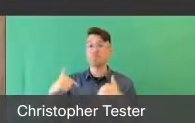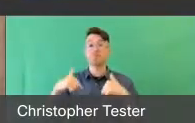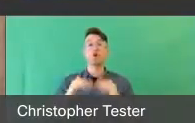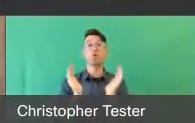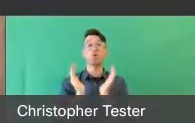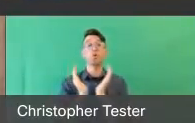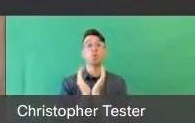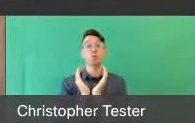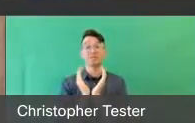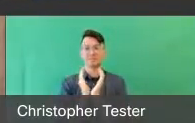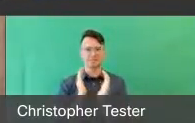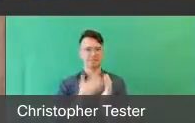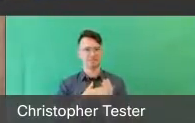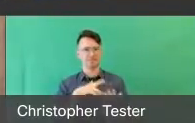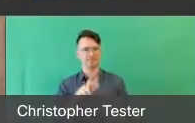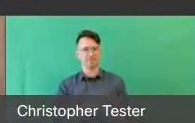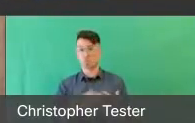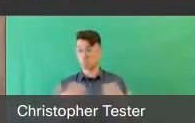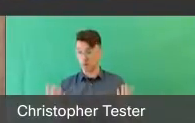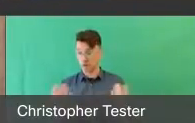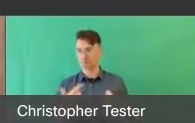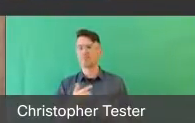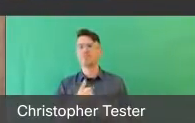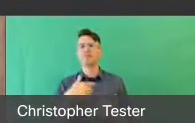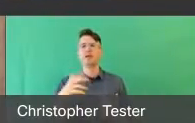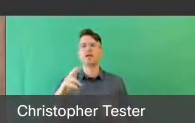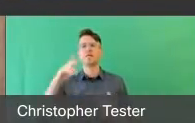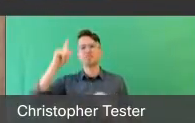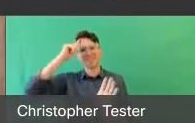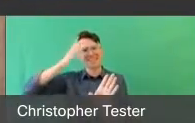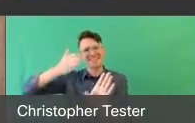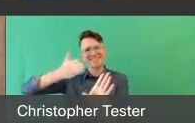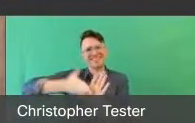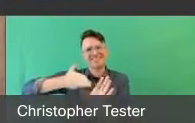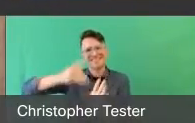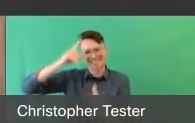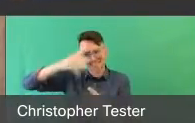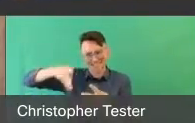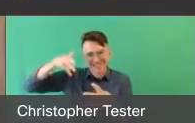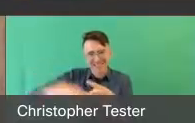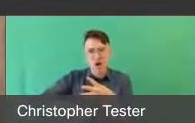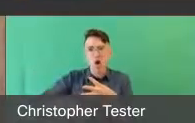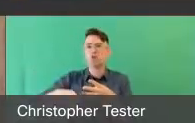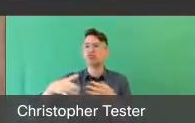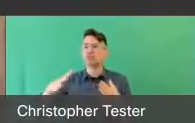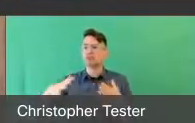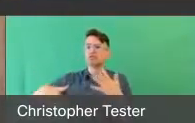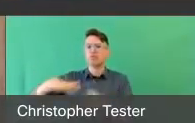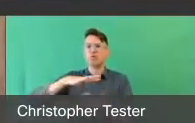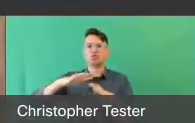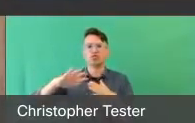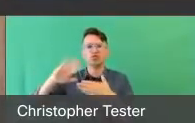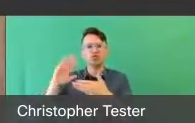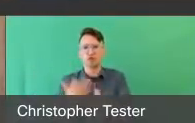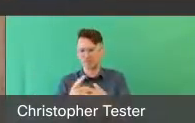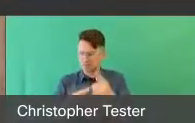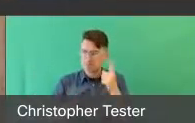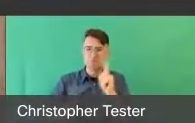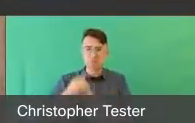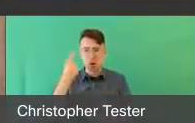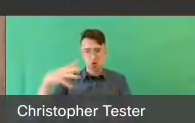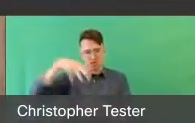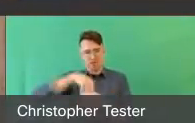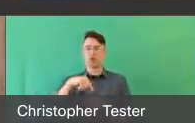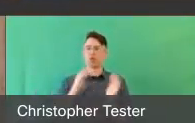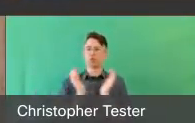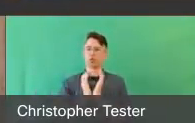our programs, and we will engage young people, these brave, brilliant, and bold selves that you all